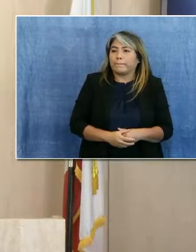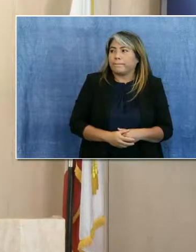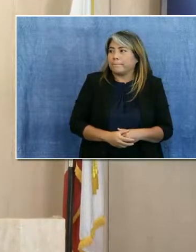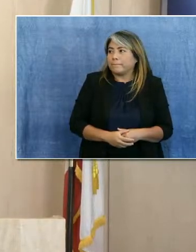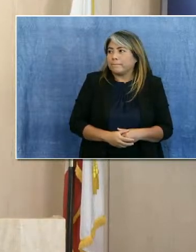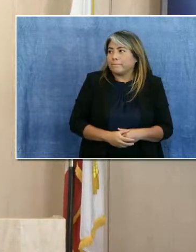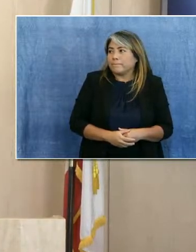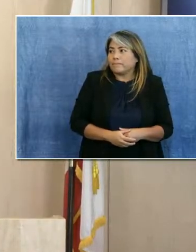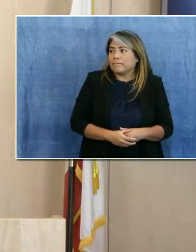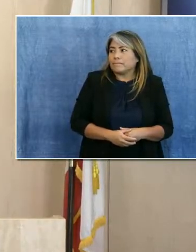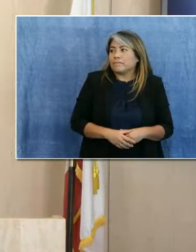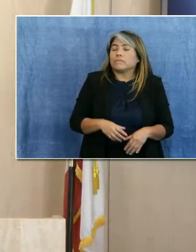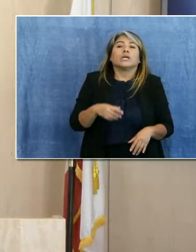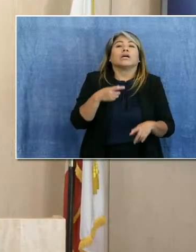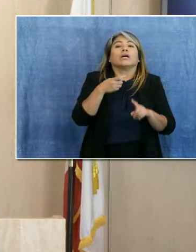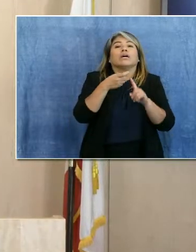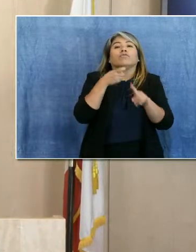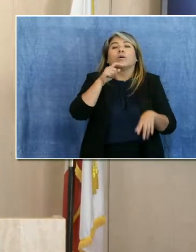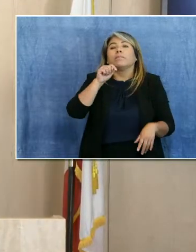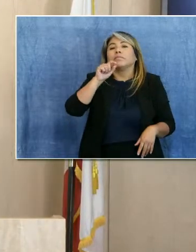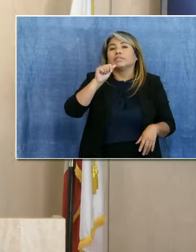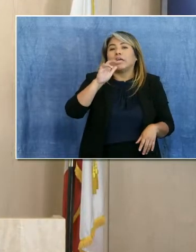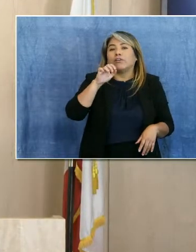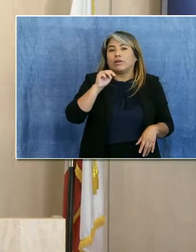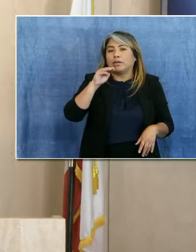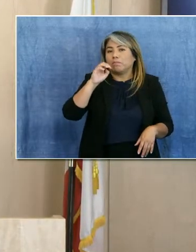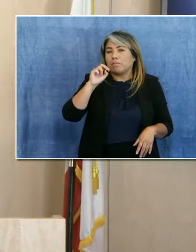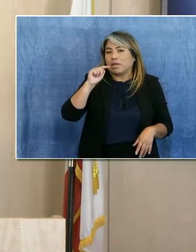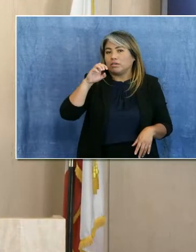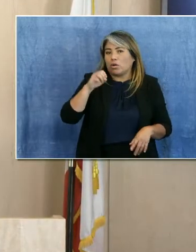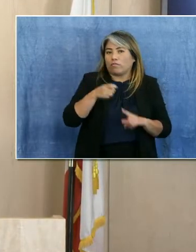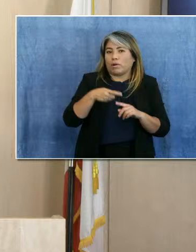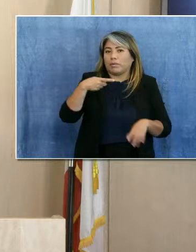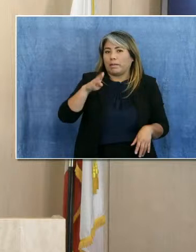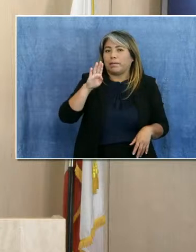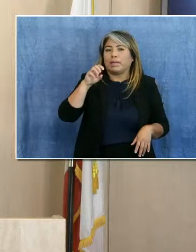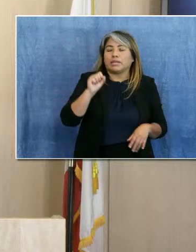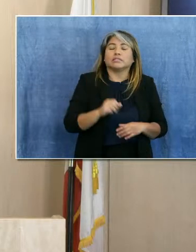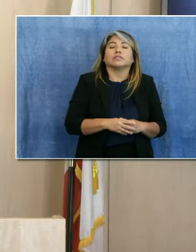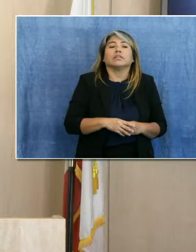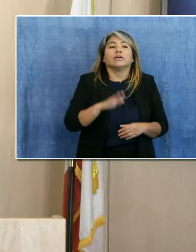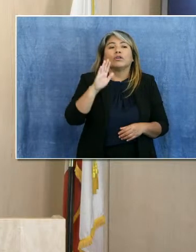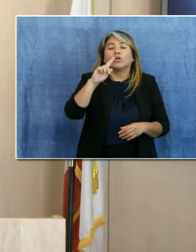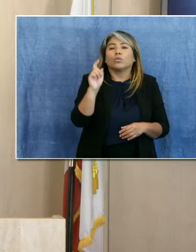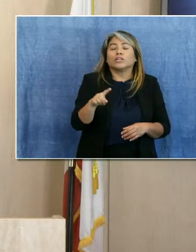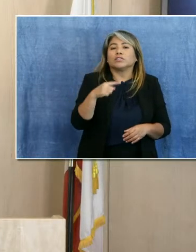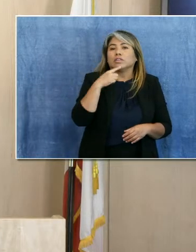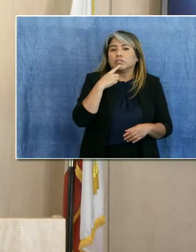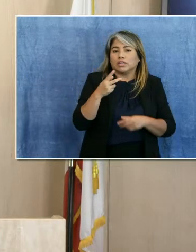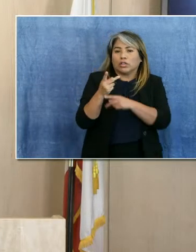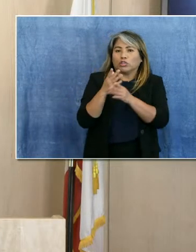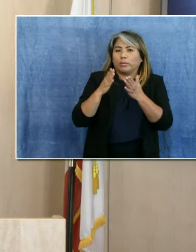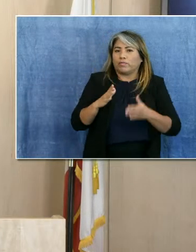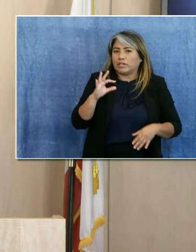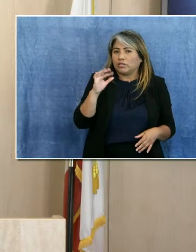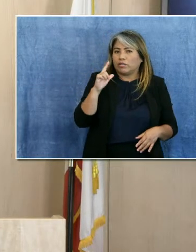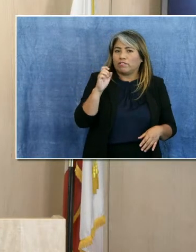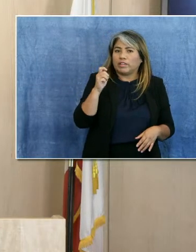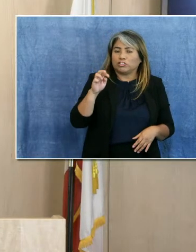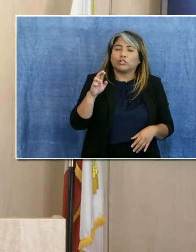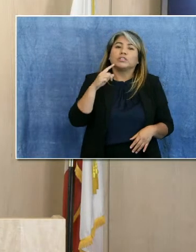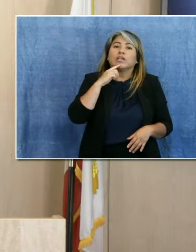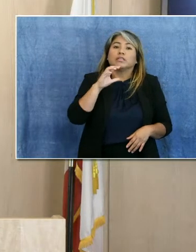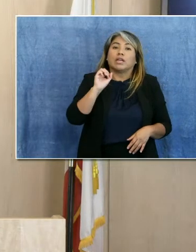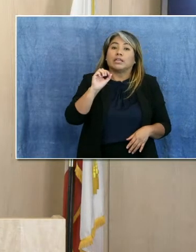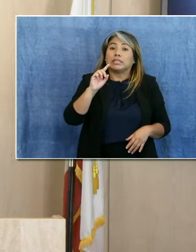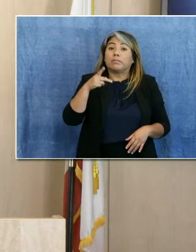This question is from Taryn Mento with KPBS. Her question is, Supervisor Fletcher says